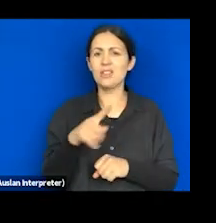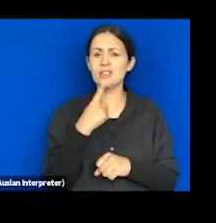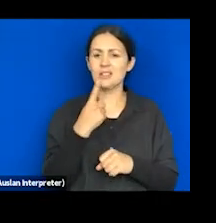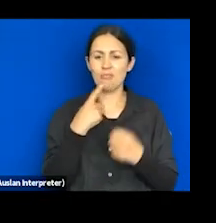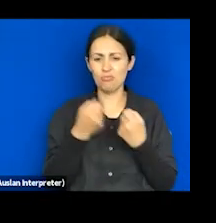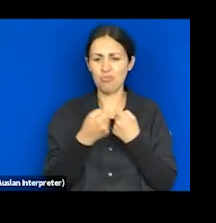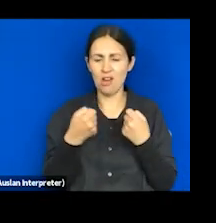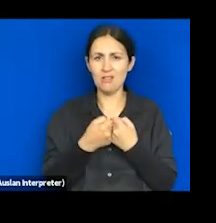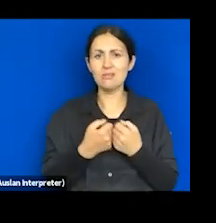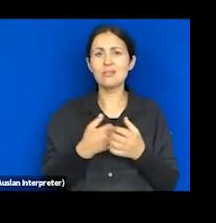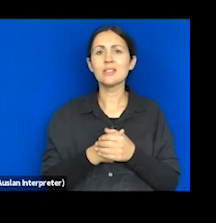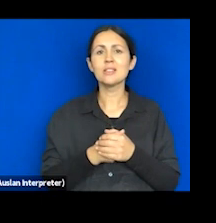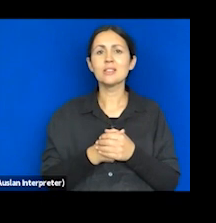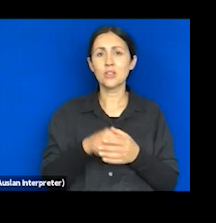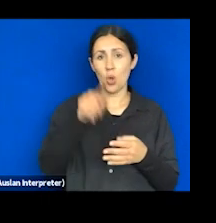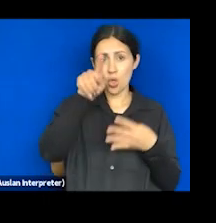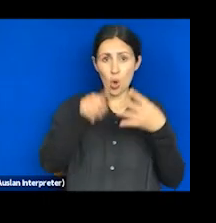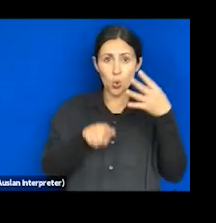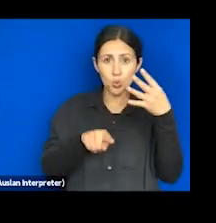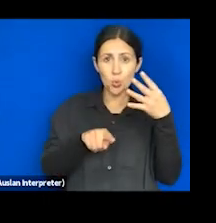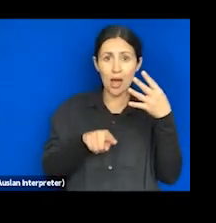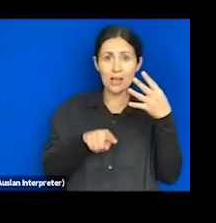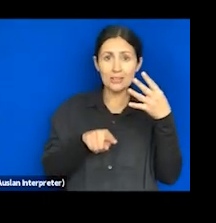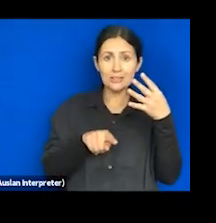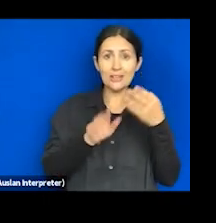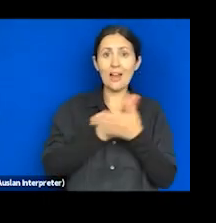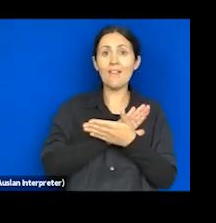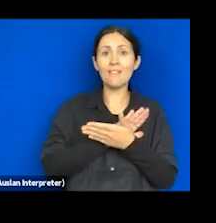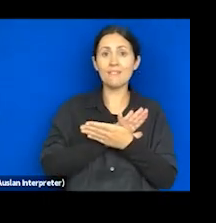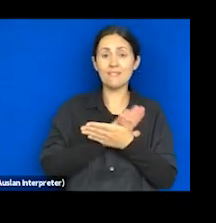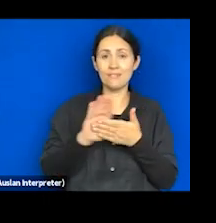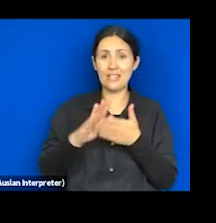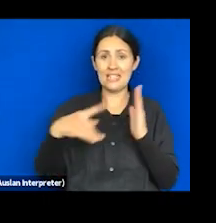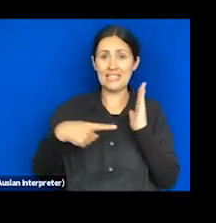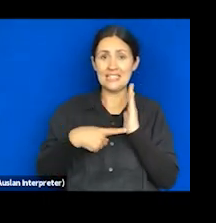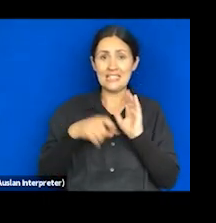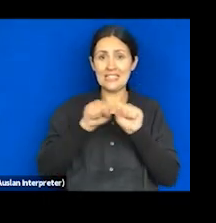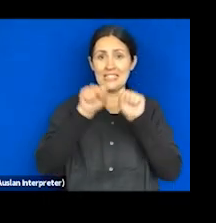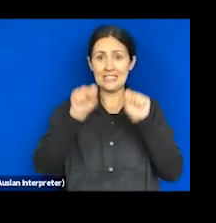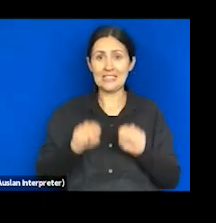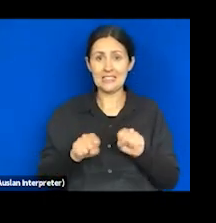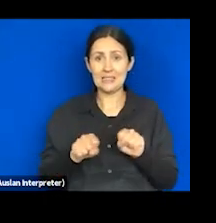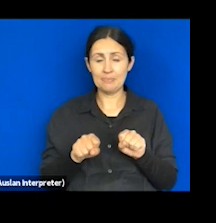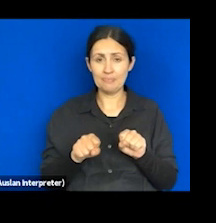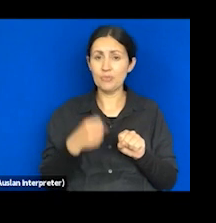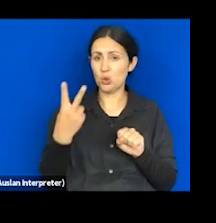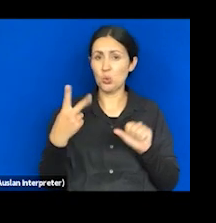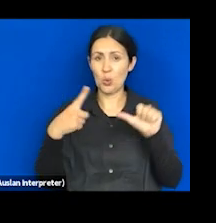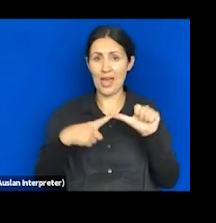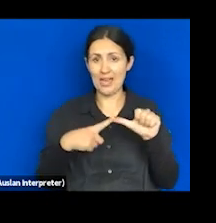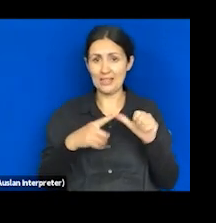The classic psychedelics there tend to act on 5-HT system, 2A predominantly. You've